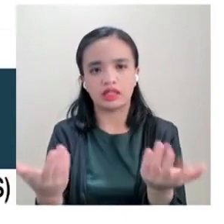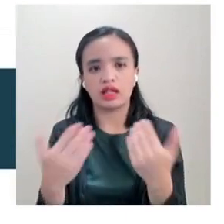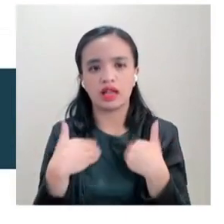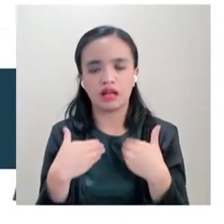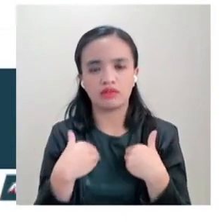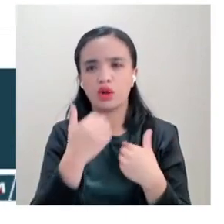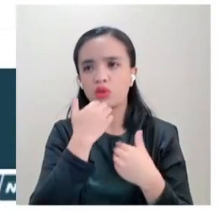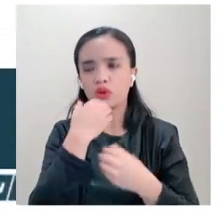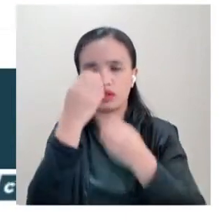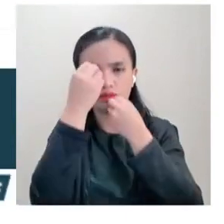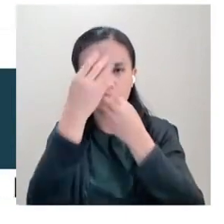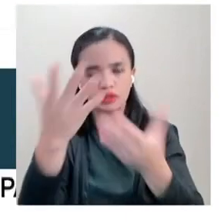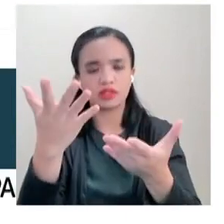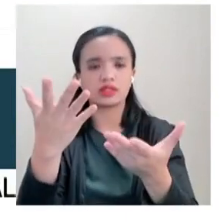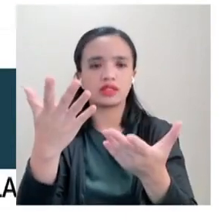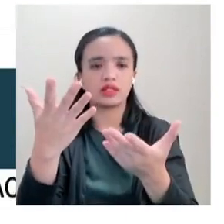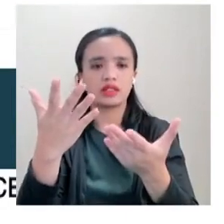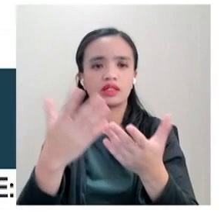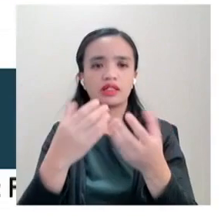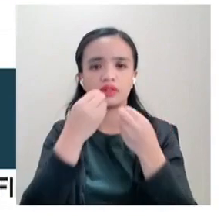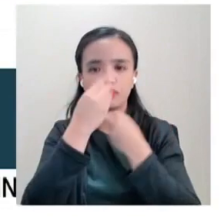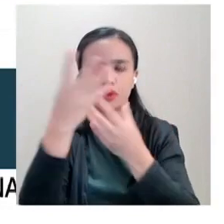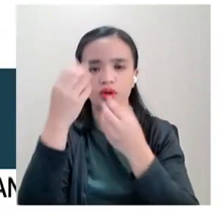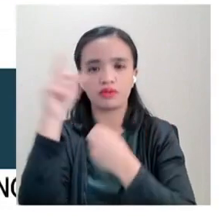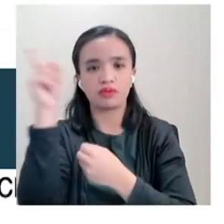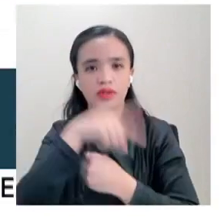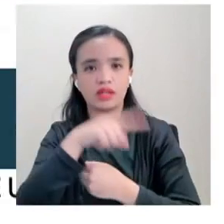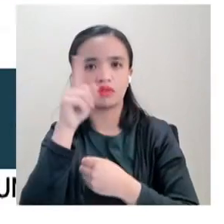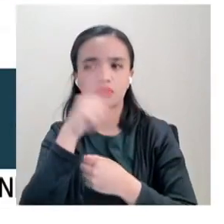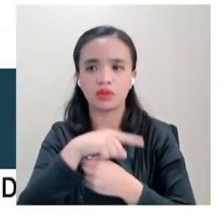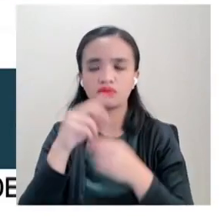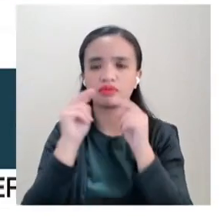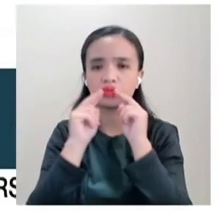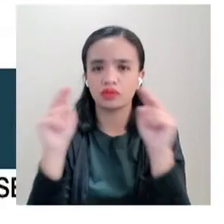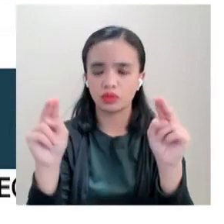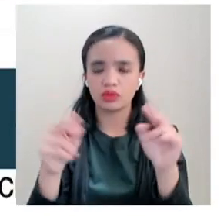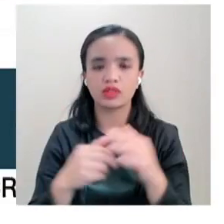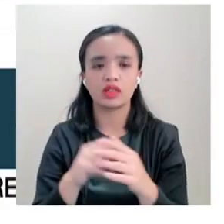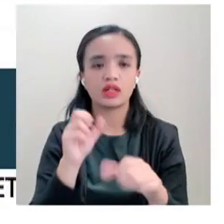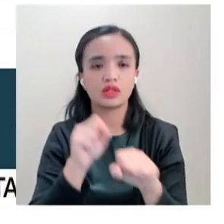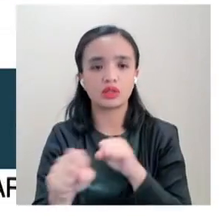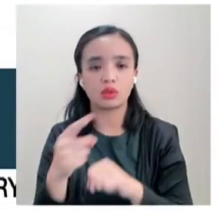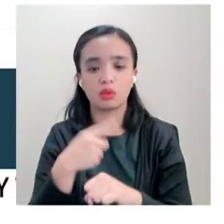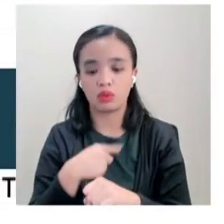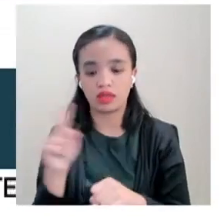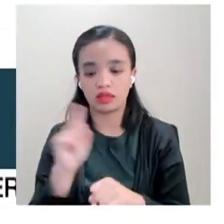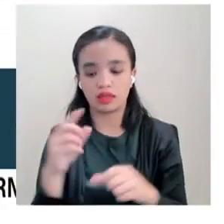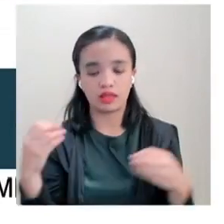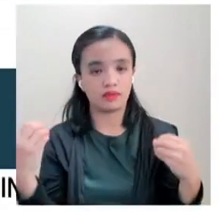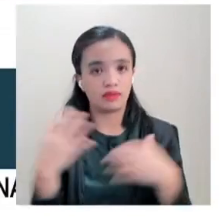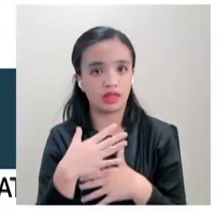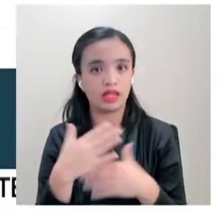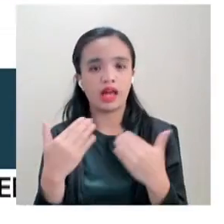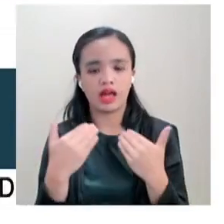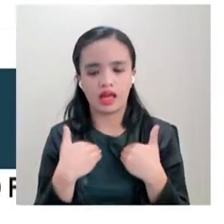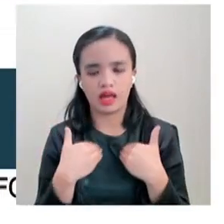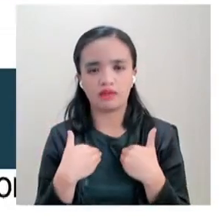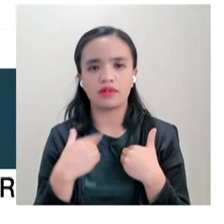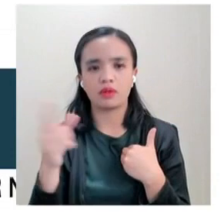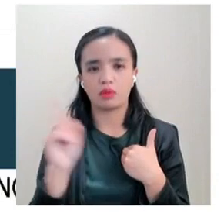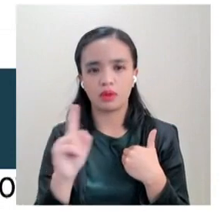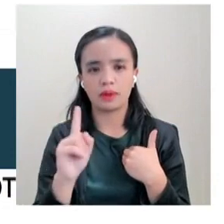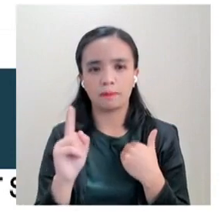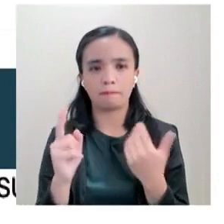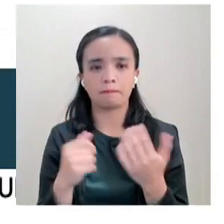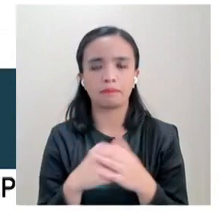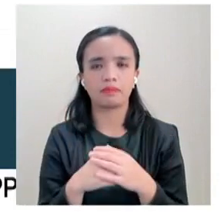misinformation, there would be infodemic, because they know that they hurt the public. So what I am afraid of is the fact that there will be a stalemate if you